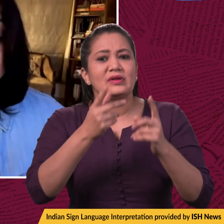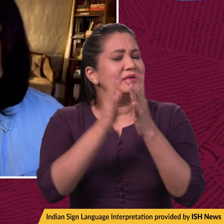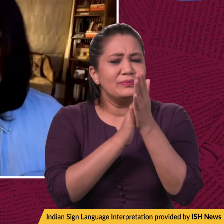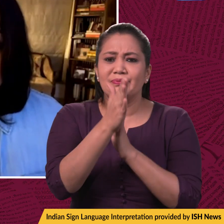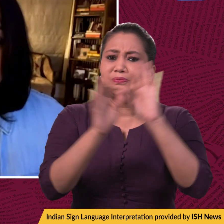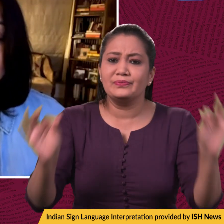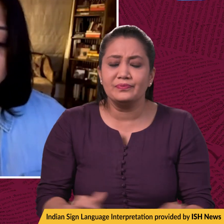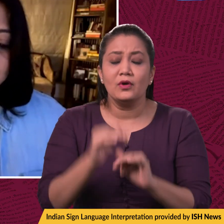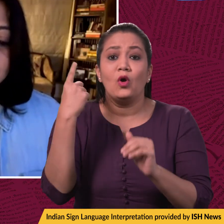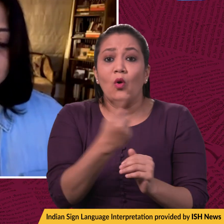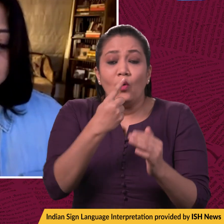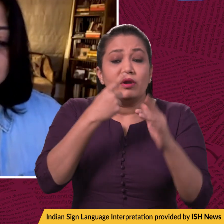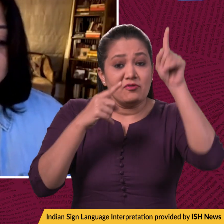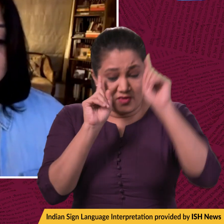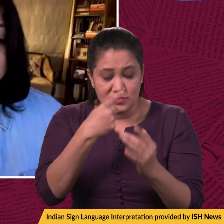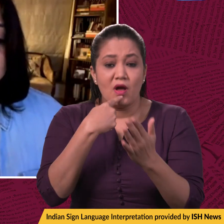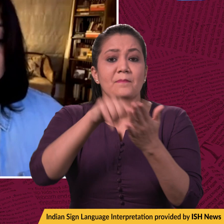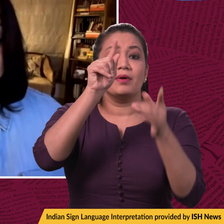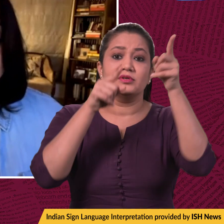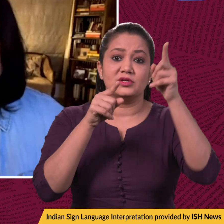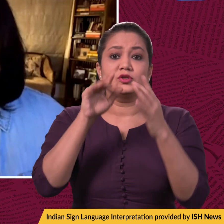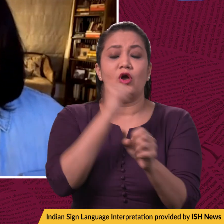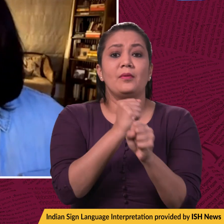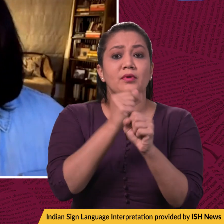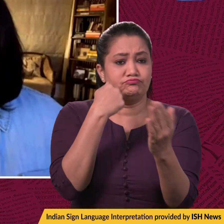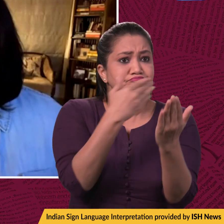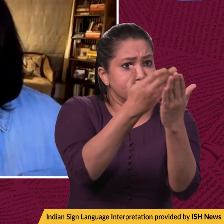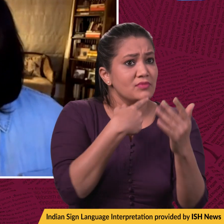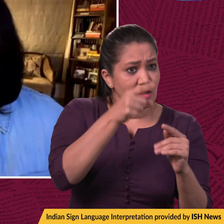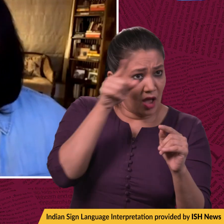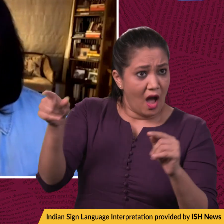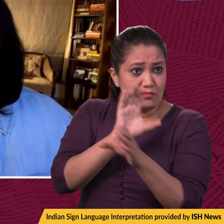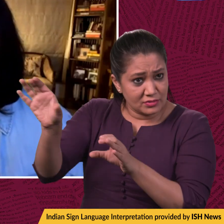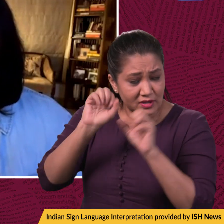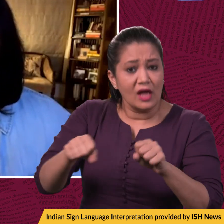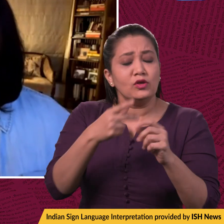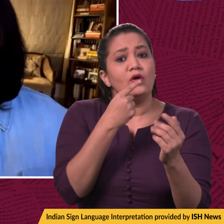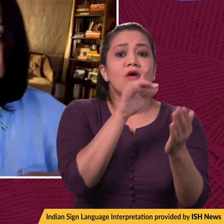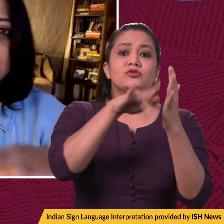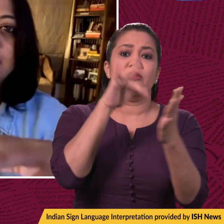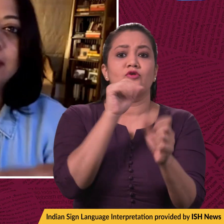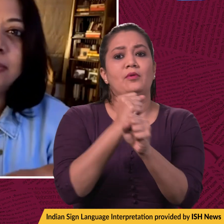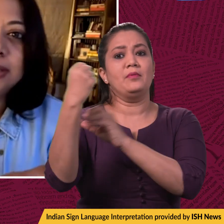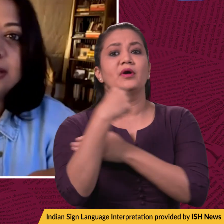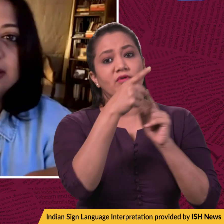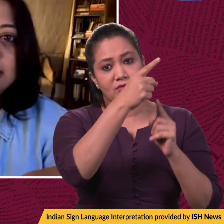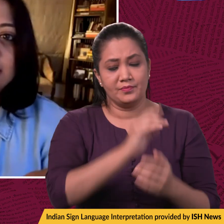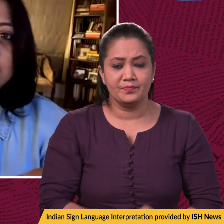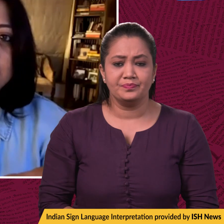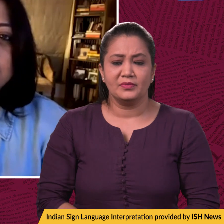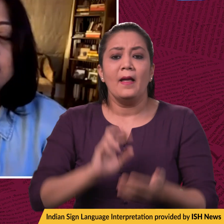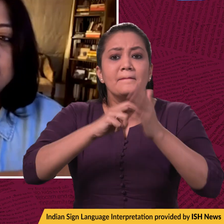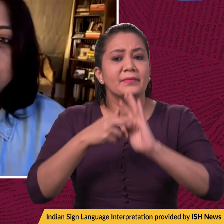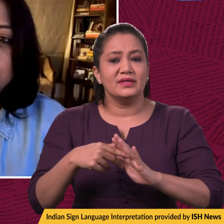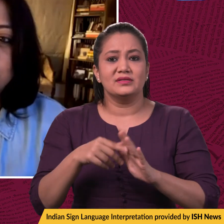the sanction of the central government in respect to anything done or perpetrated to be done under this act. So basically, what it does is that